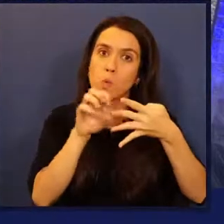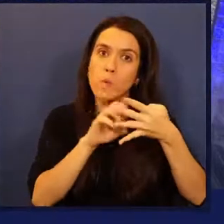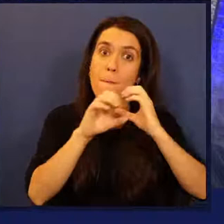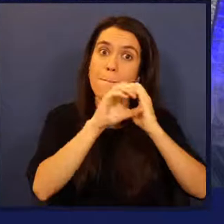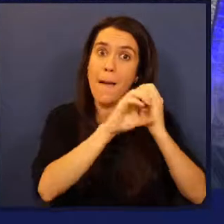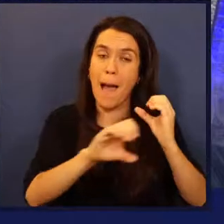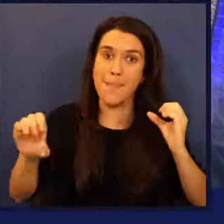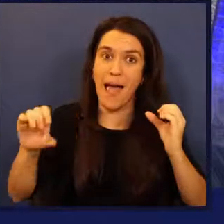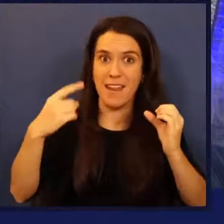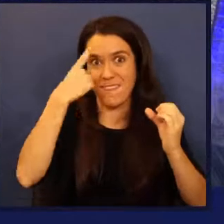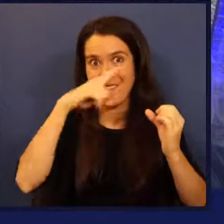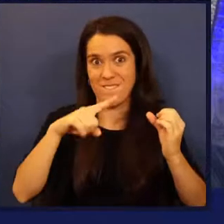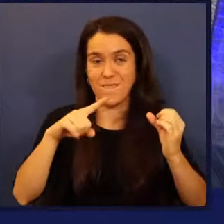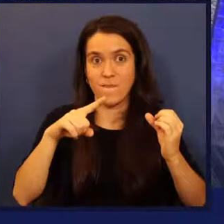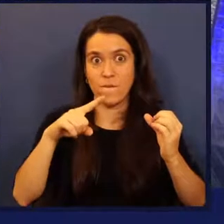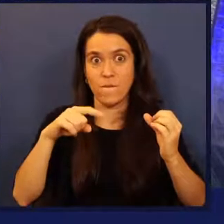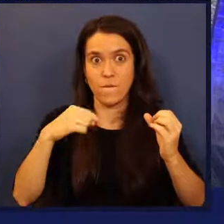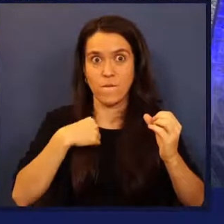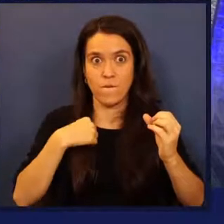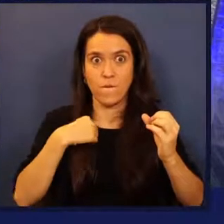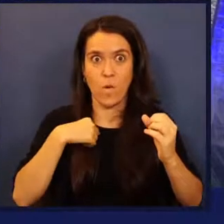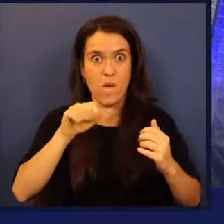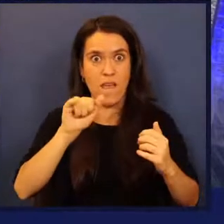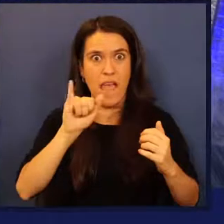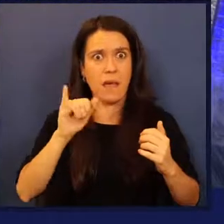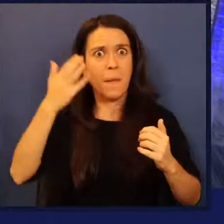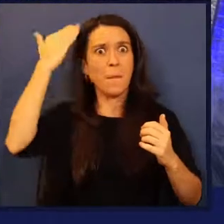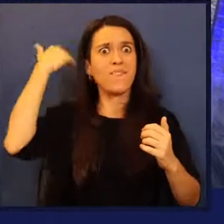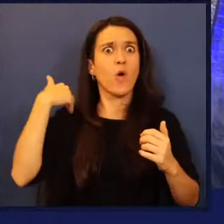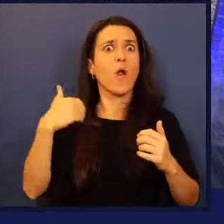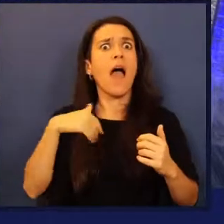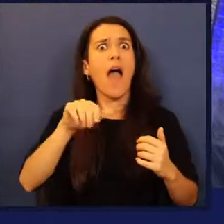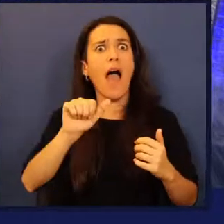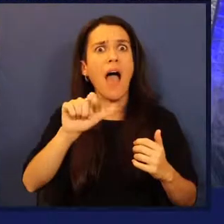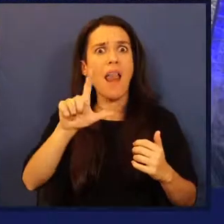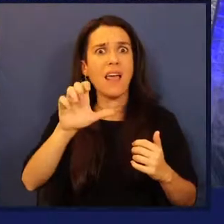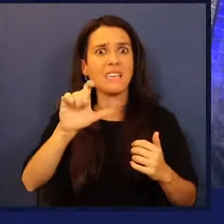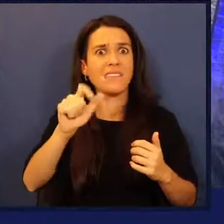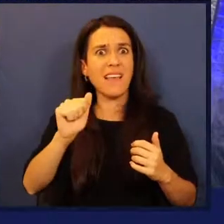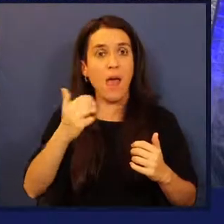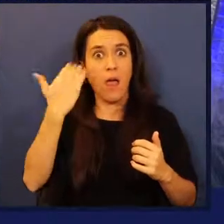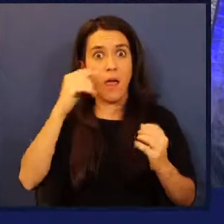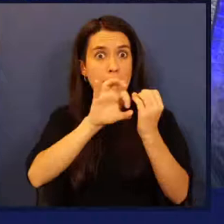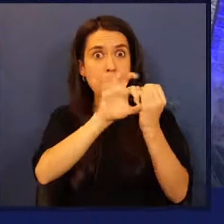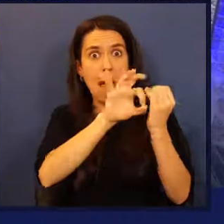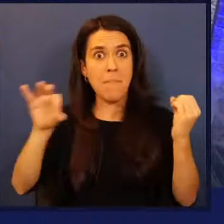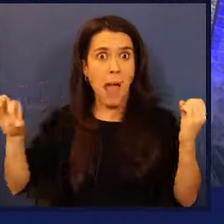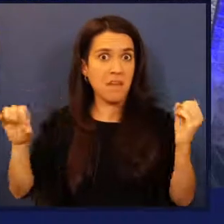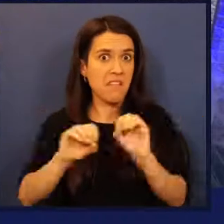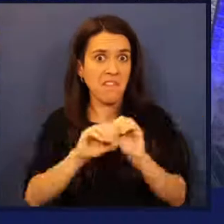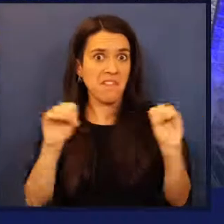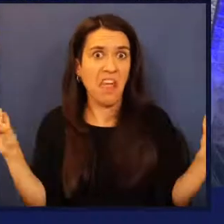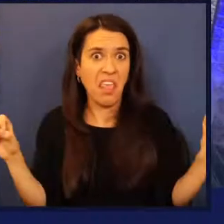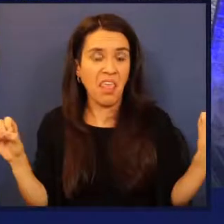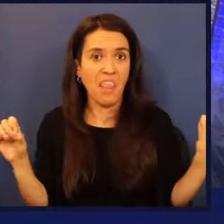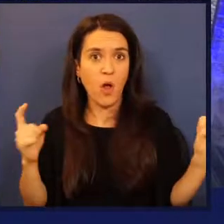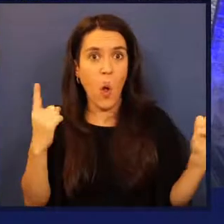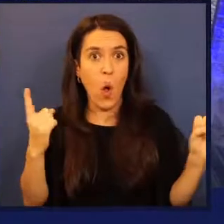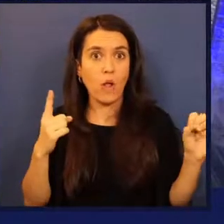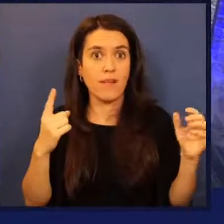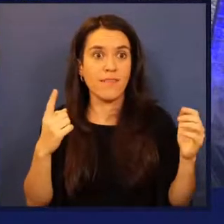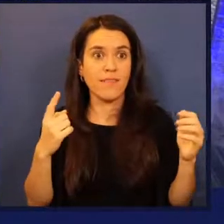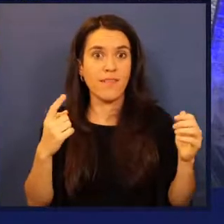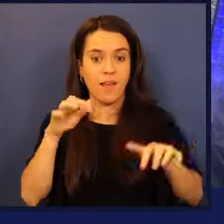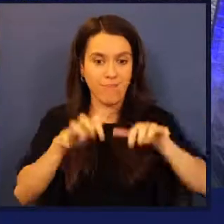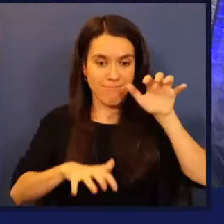early stages of Alexa, we had no pipeline. There was no pipeline. It was just like deploy, like fingers on a